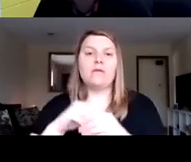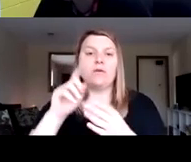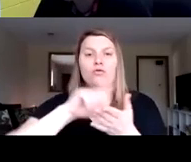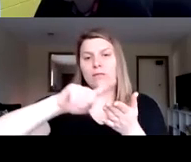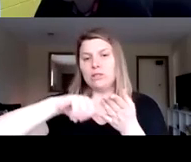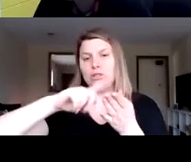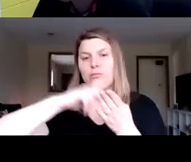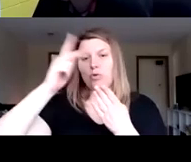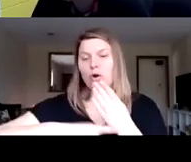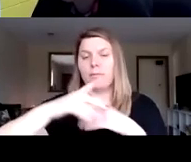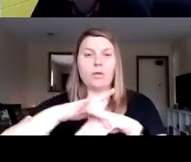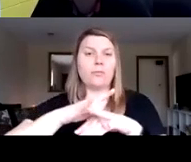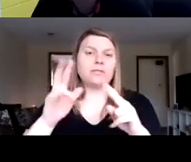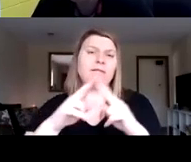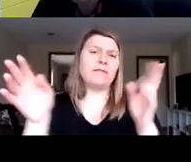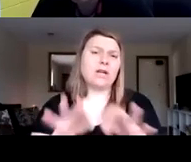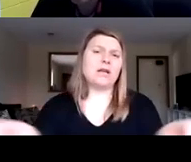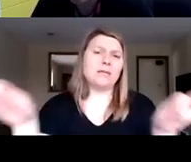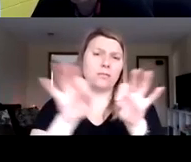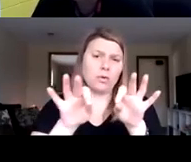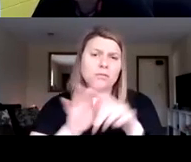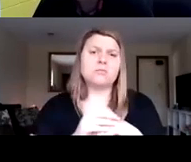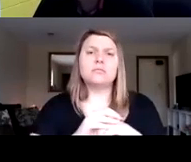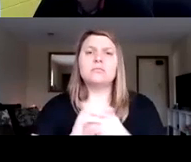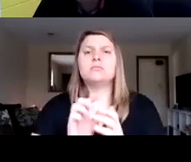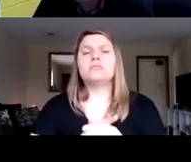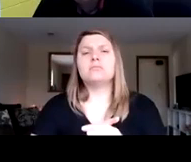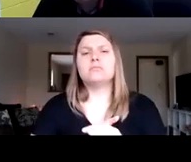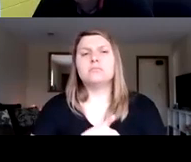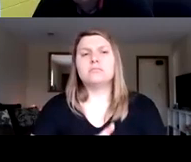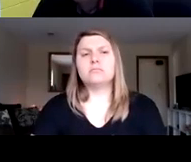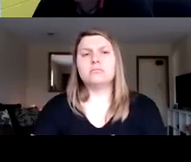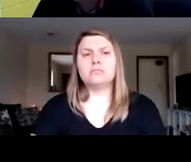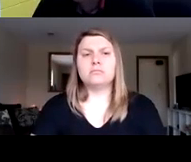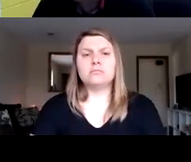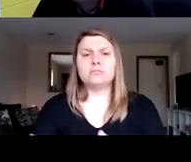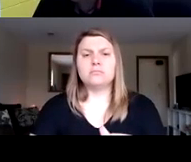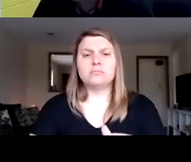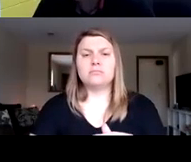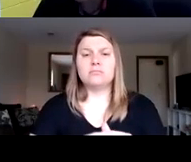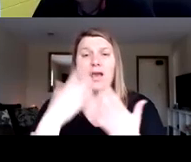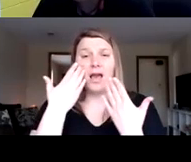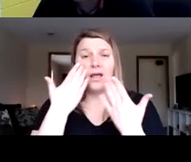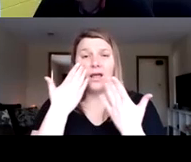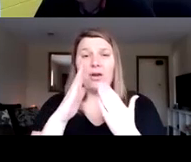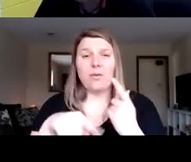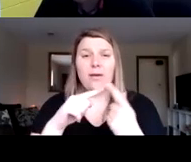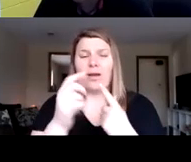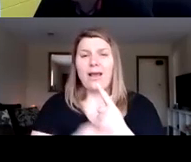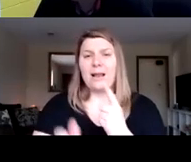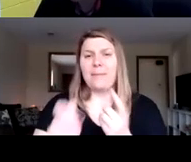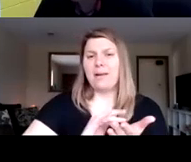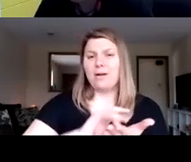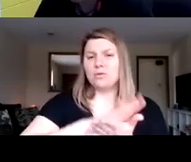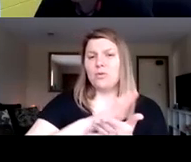program globally is very important. I don't know of any medical schools that necessarily